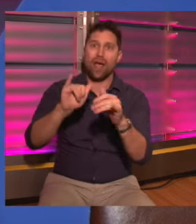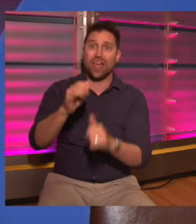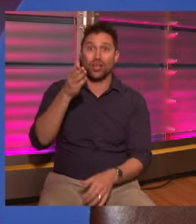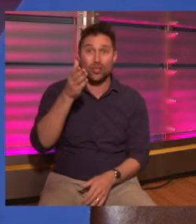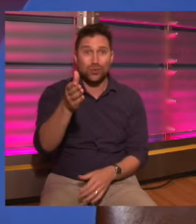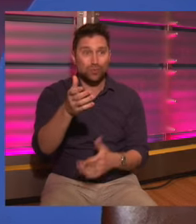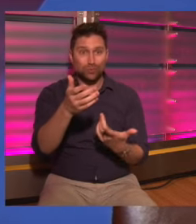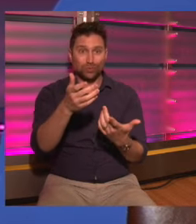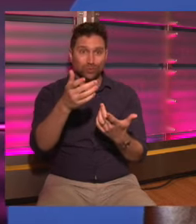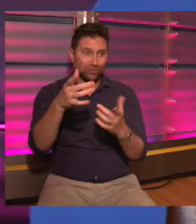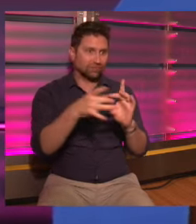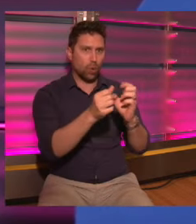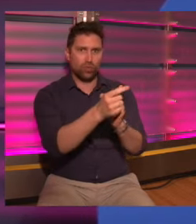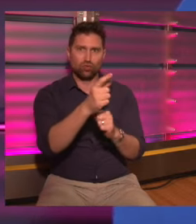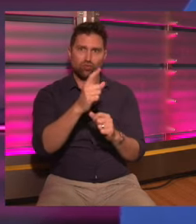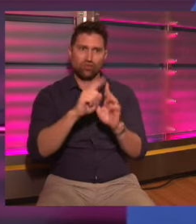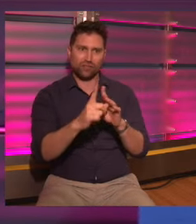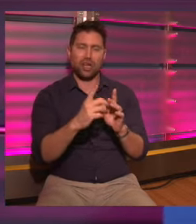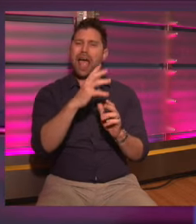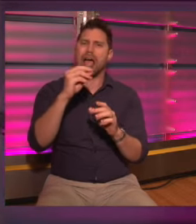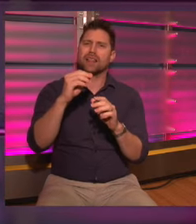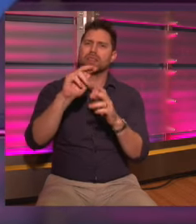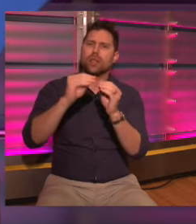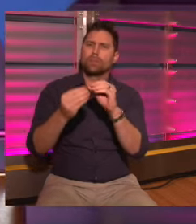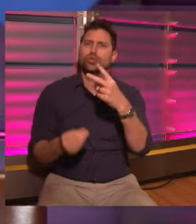refugee. And number two is really looking at